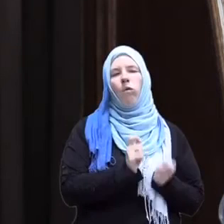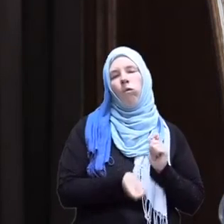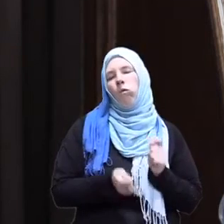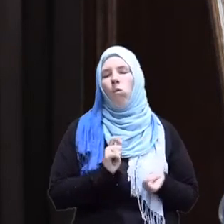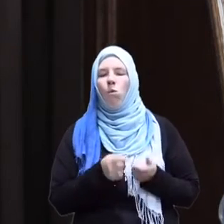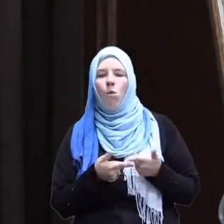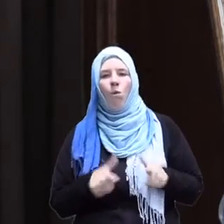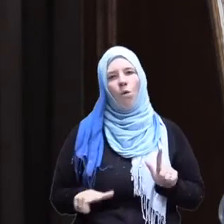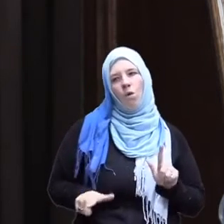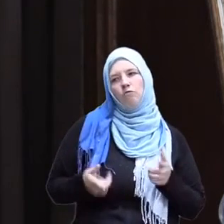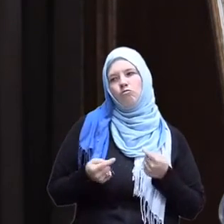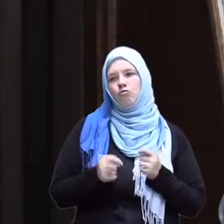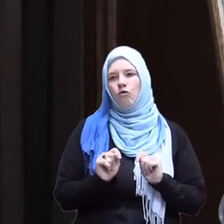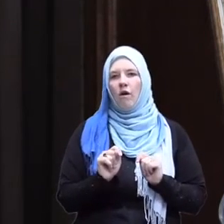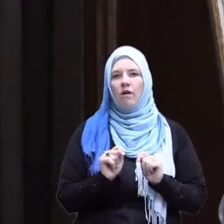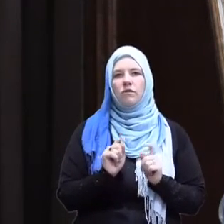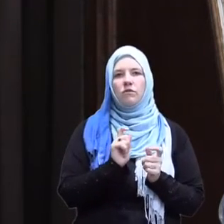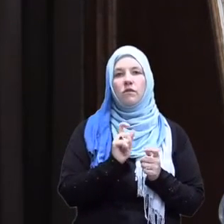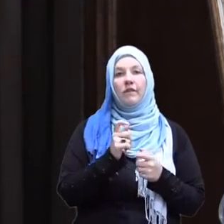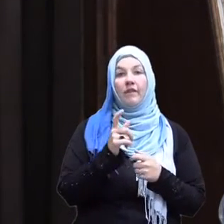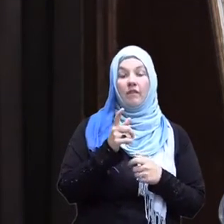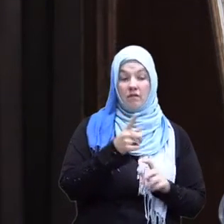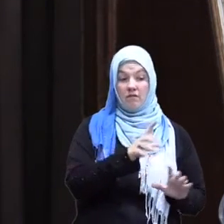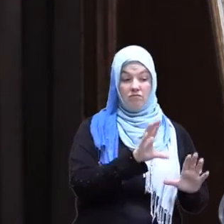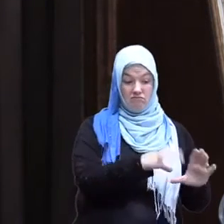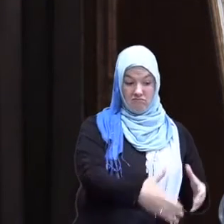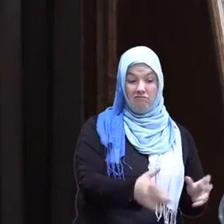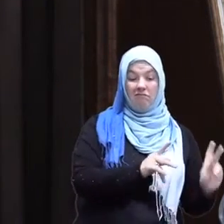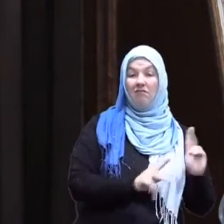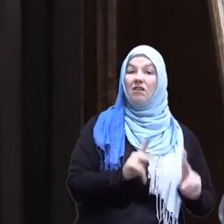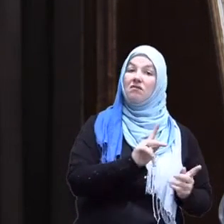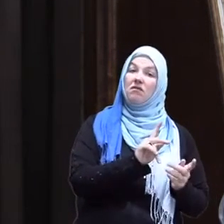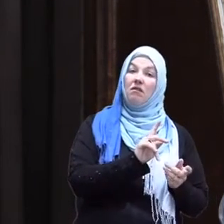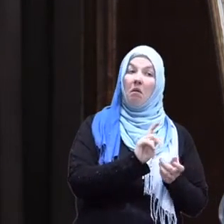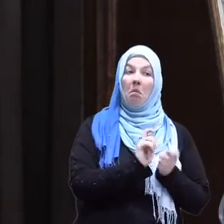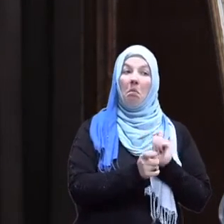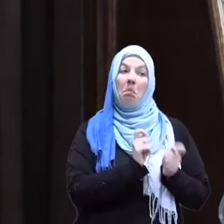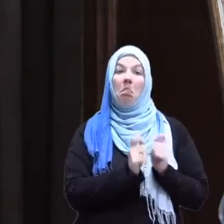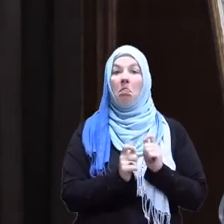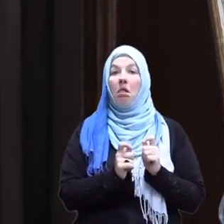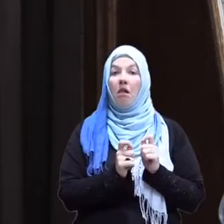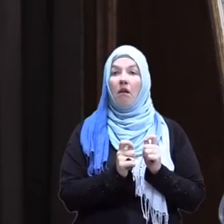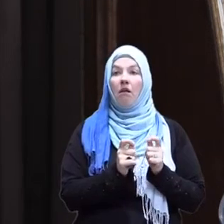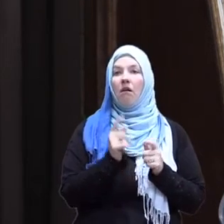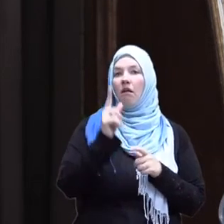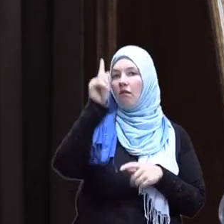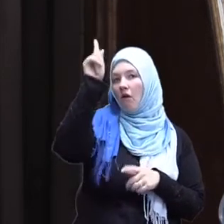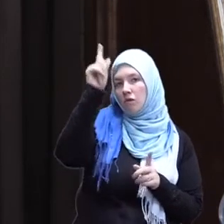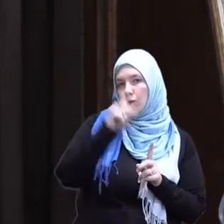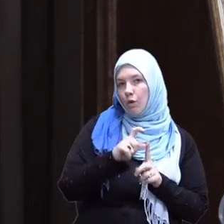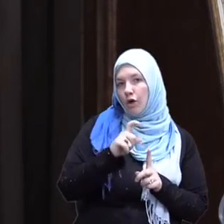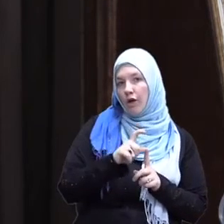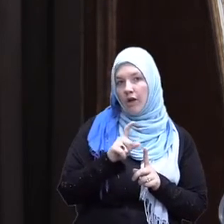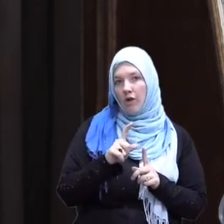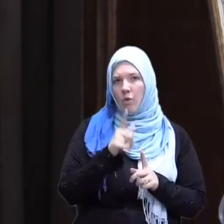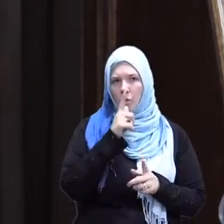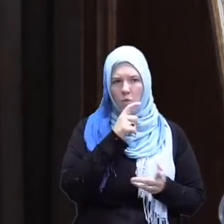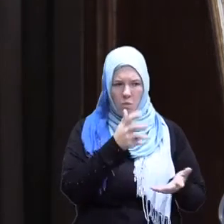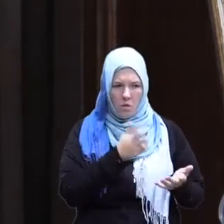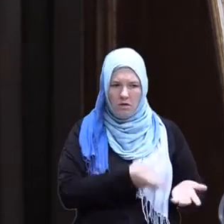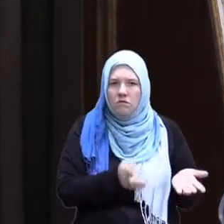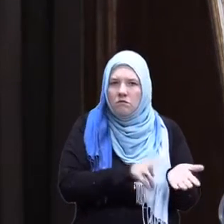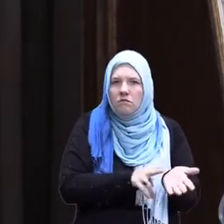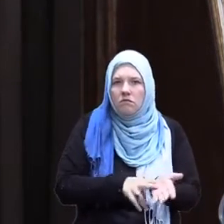So if they twist the words of Allah, do you want to sign agreements with them? And then who's going